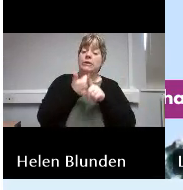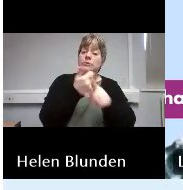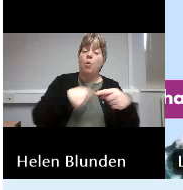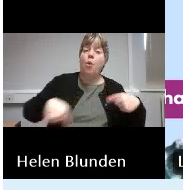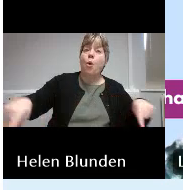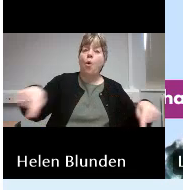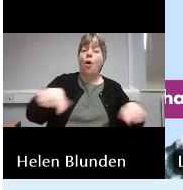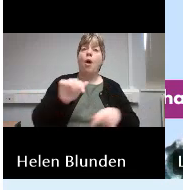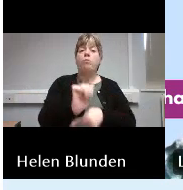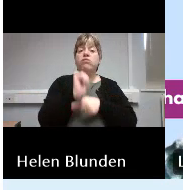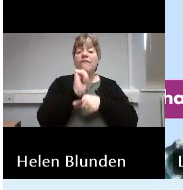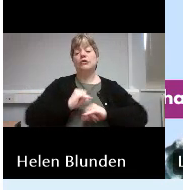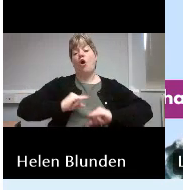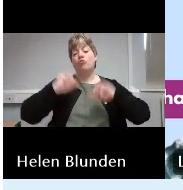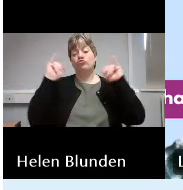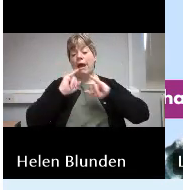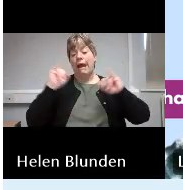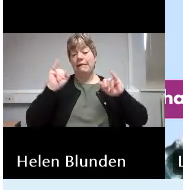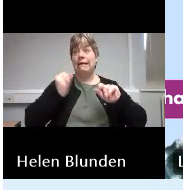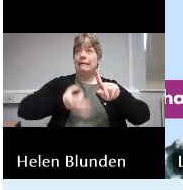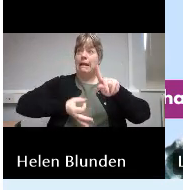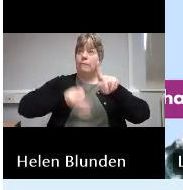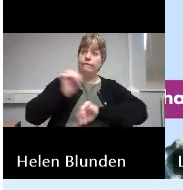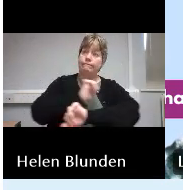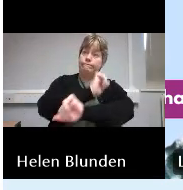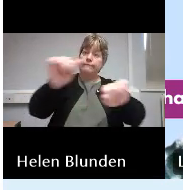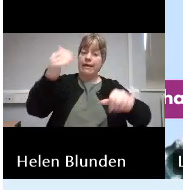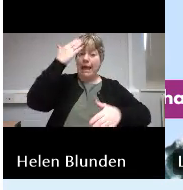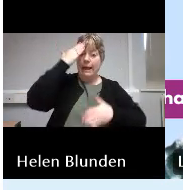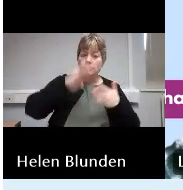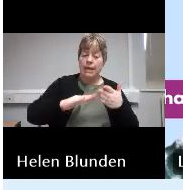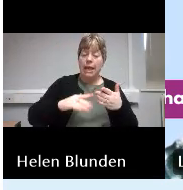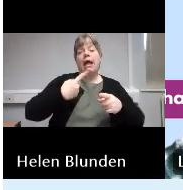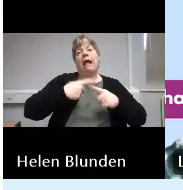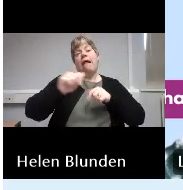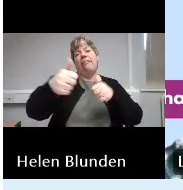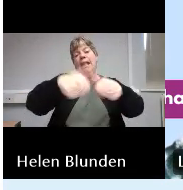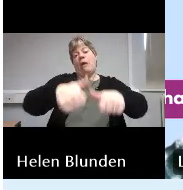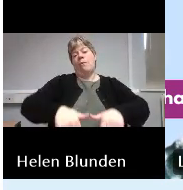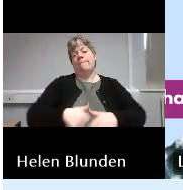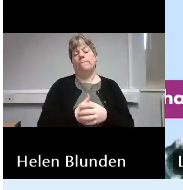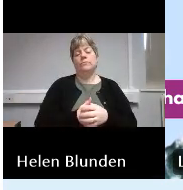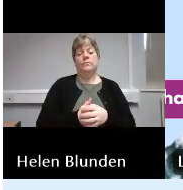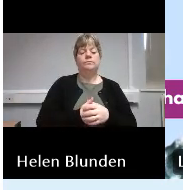a crisis and improve the experience and the outcomes for our children and young people.